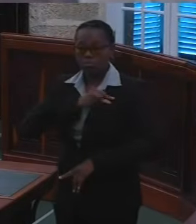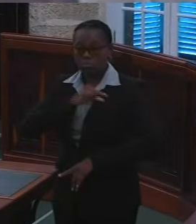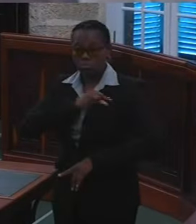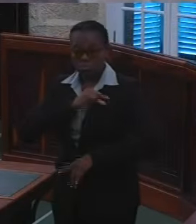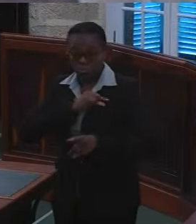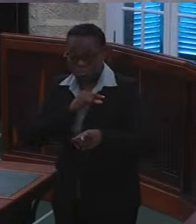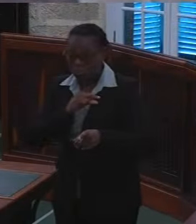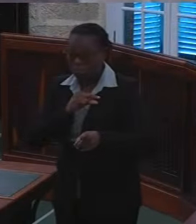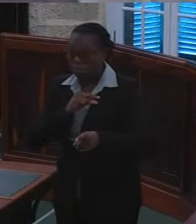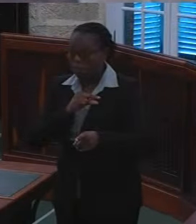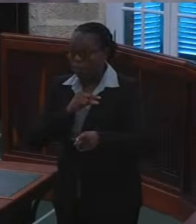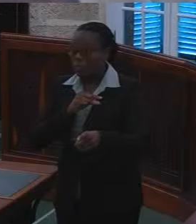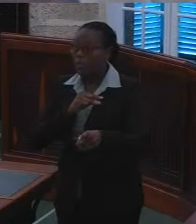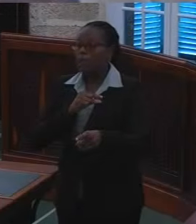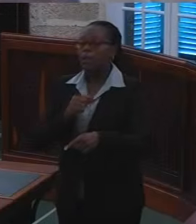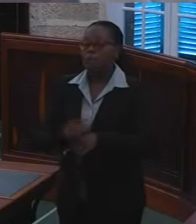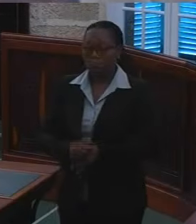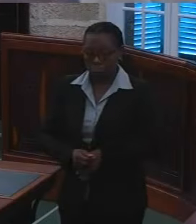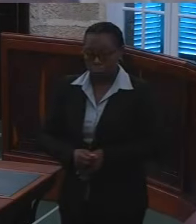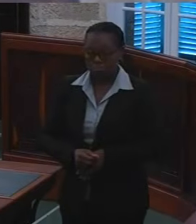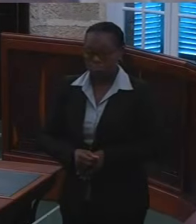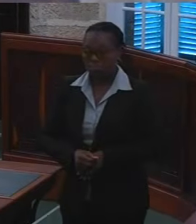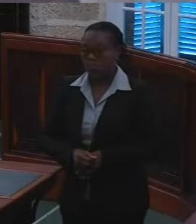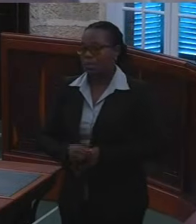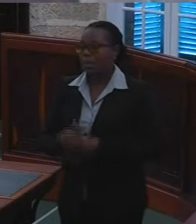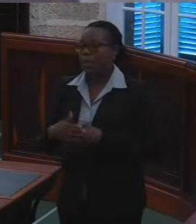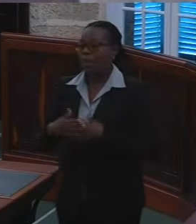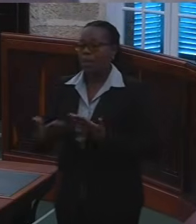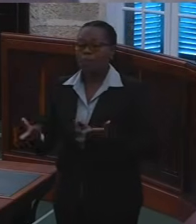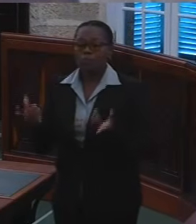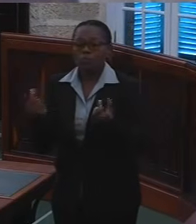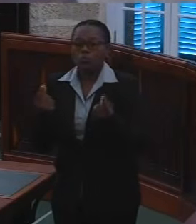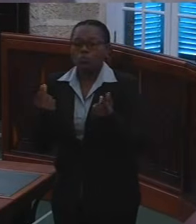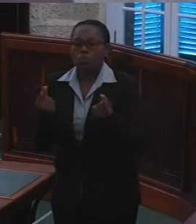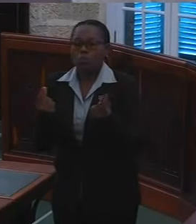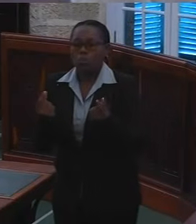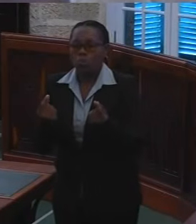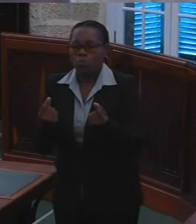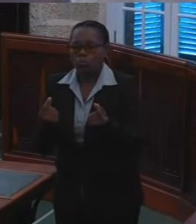caught and you're found guilty of committing